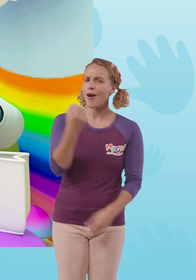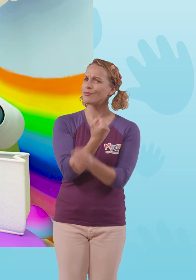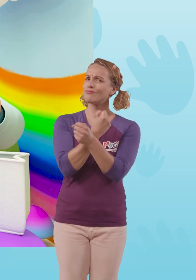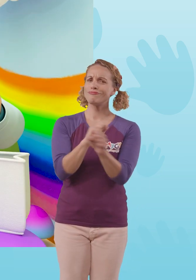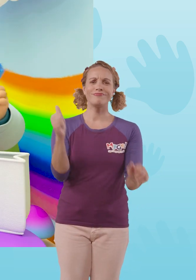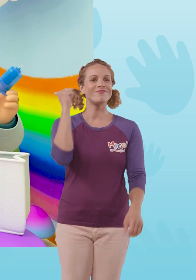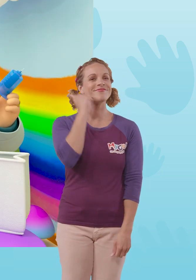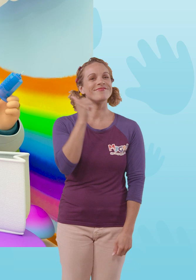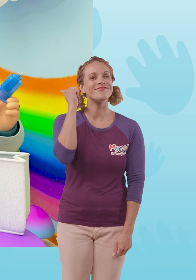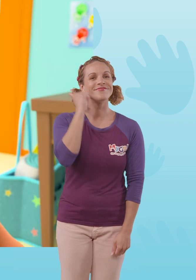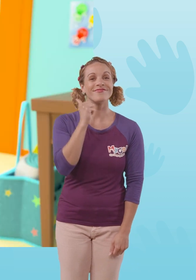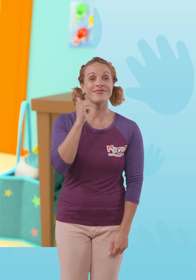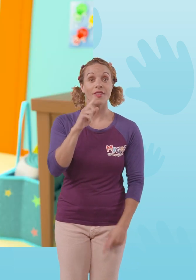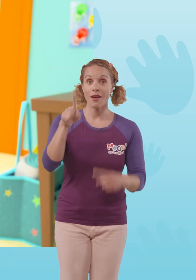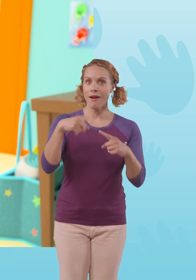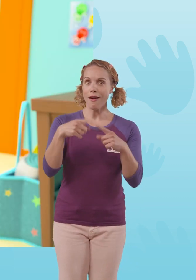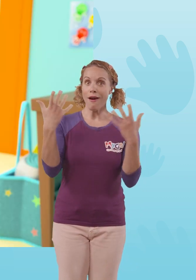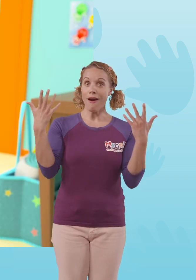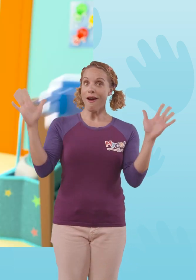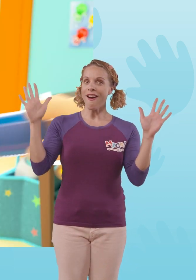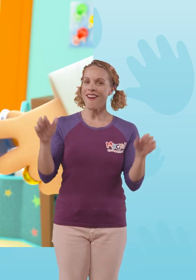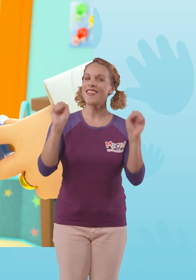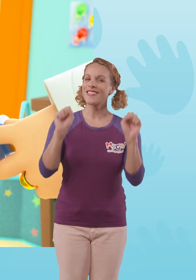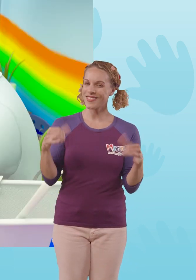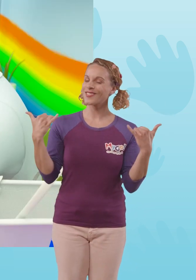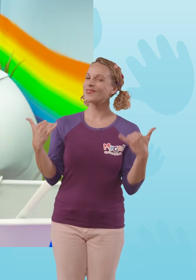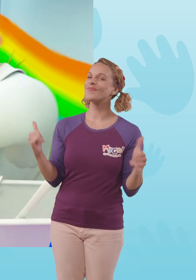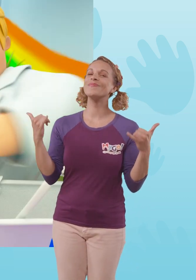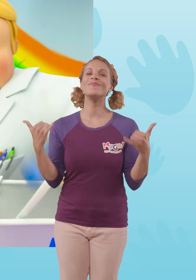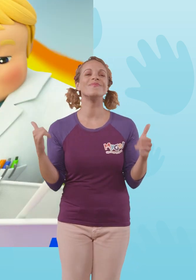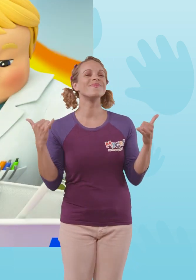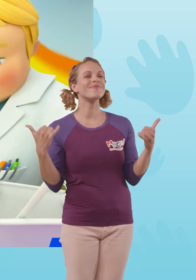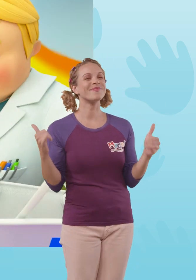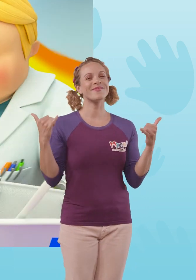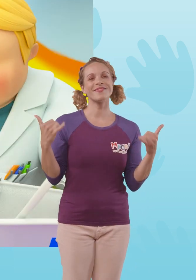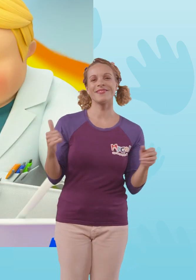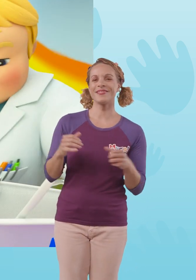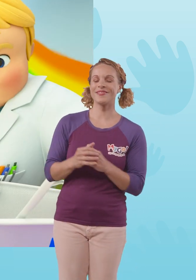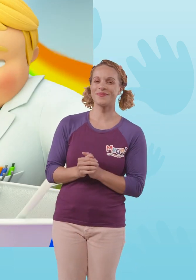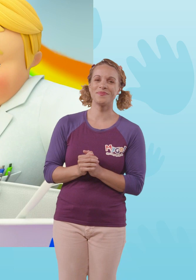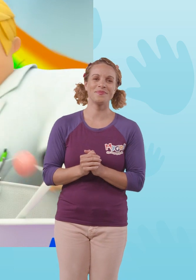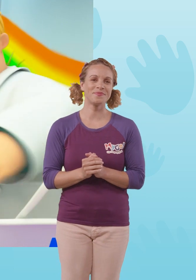will keep you safe every day. And when it's done, then you can play.